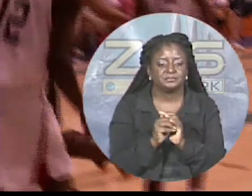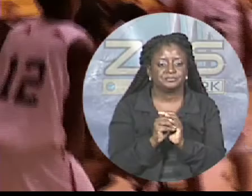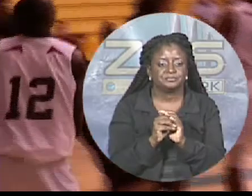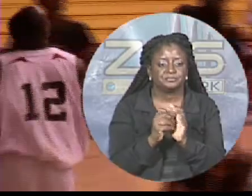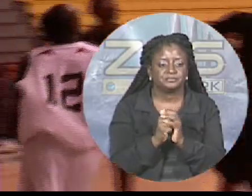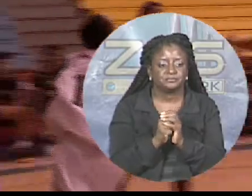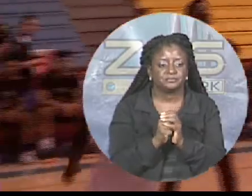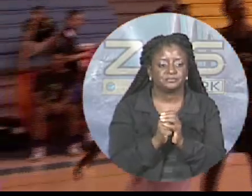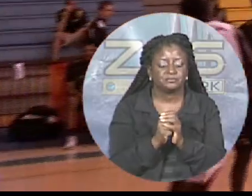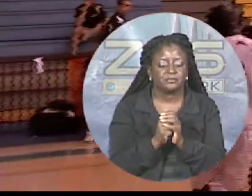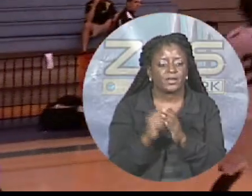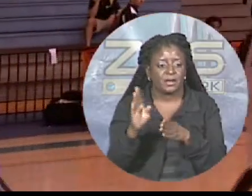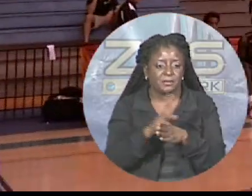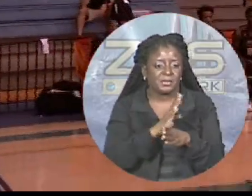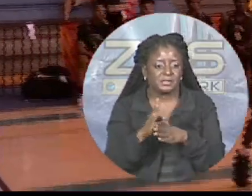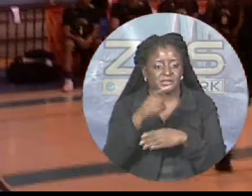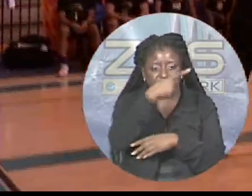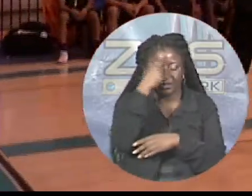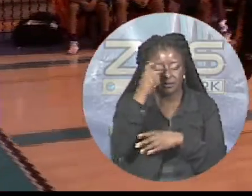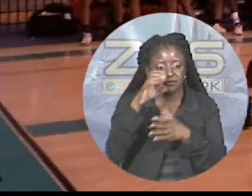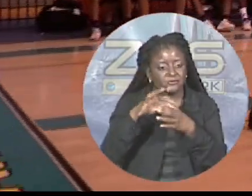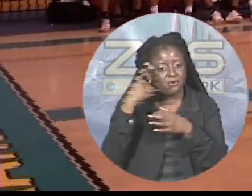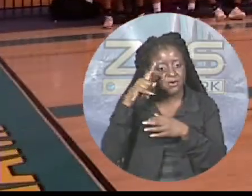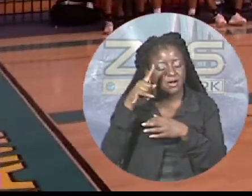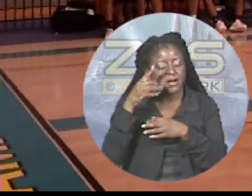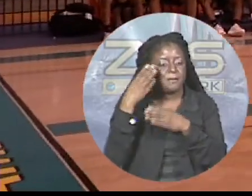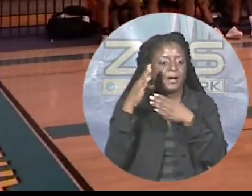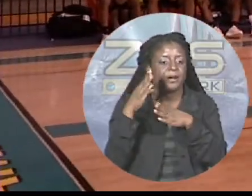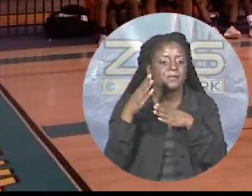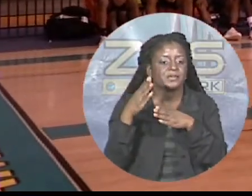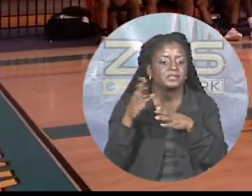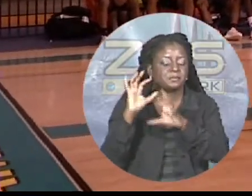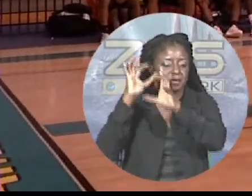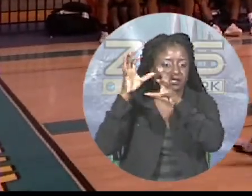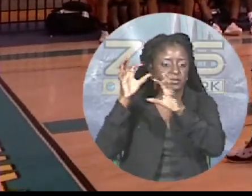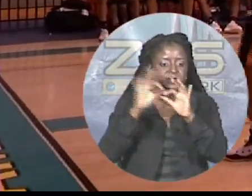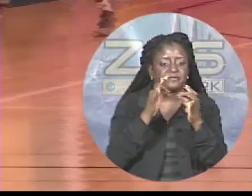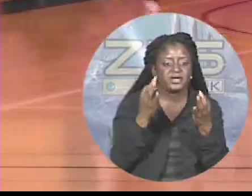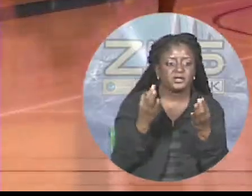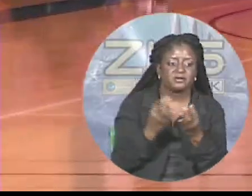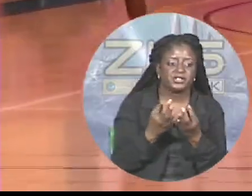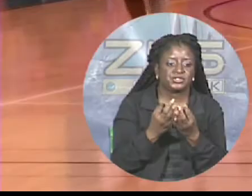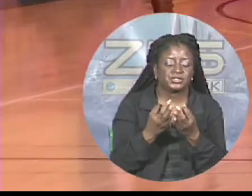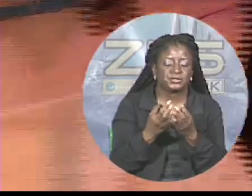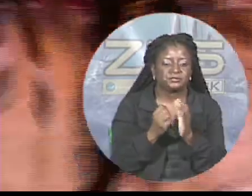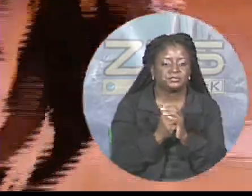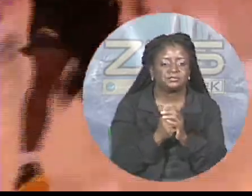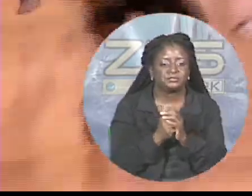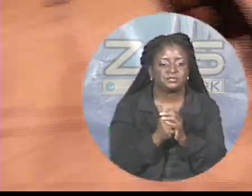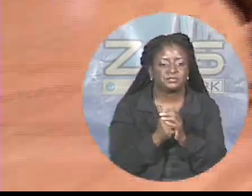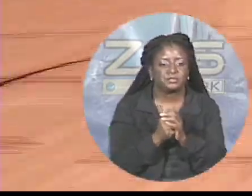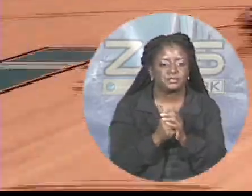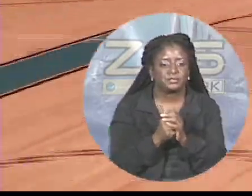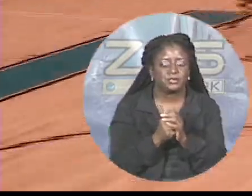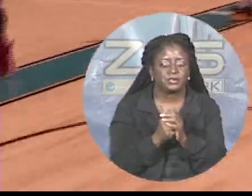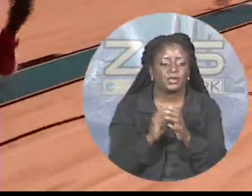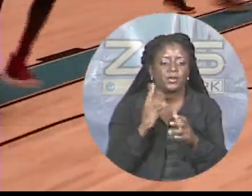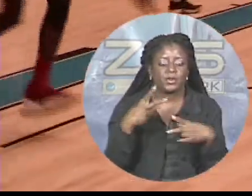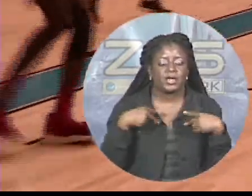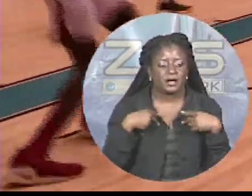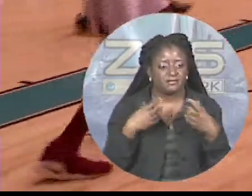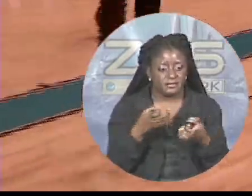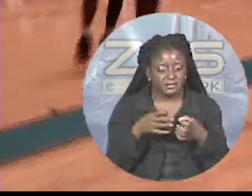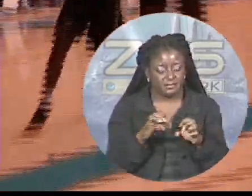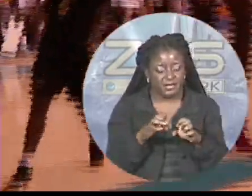busy summer for the Bahamas Basketball Federation, but even more is on the table for the rest of 2017. We have an event that's going to be